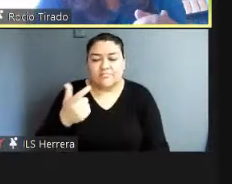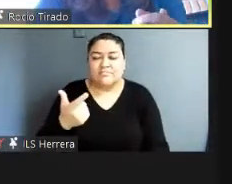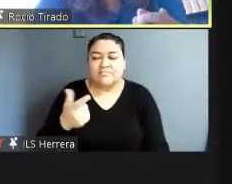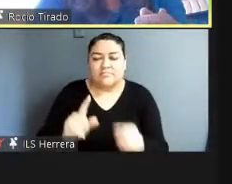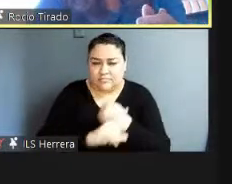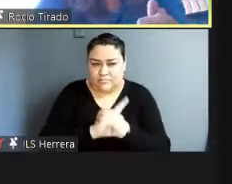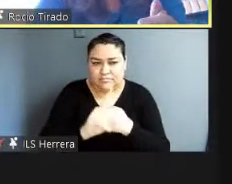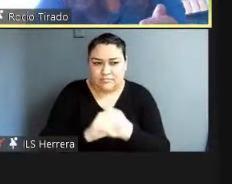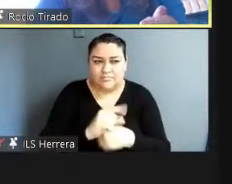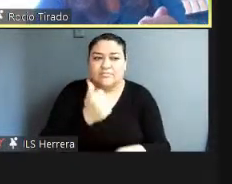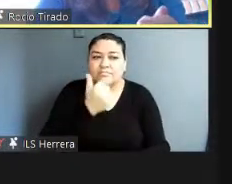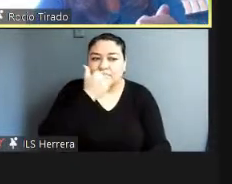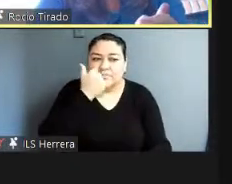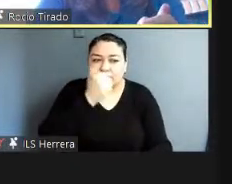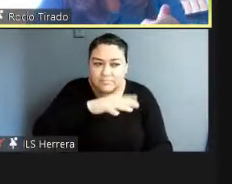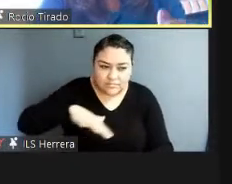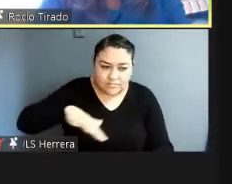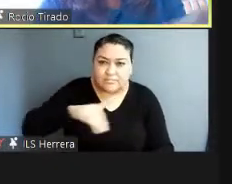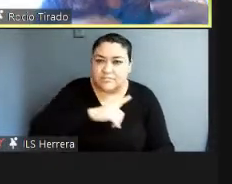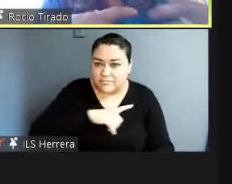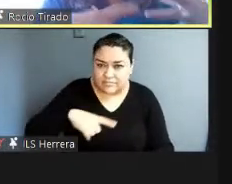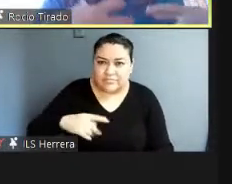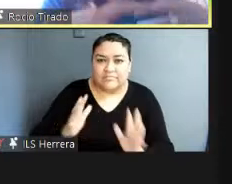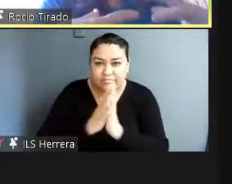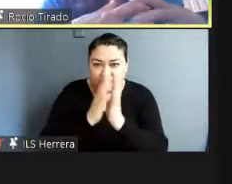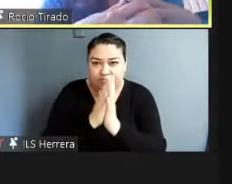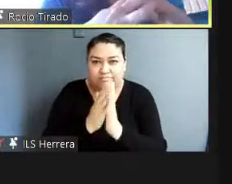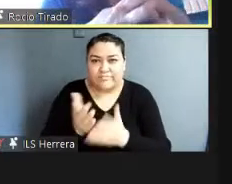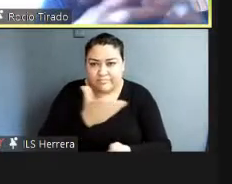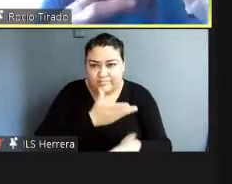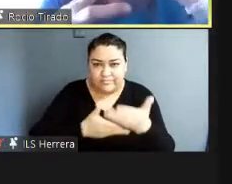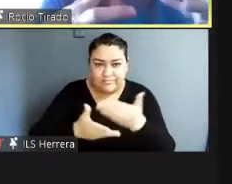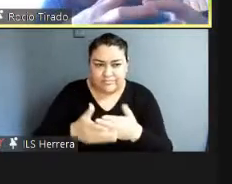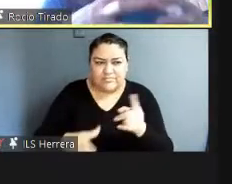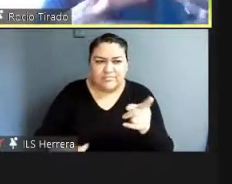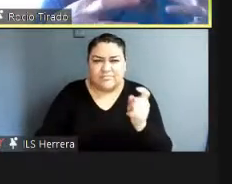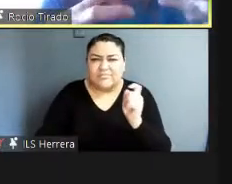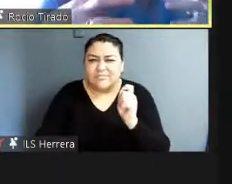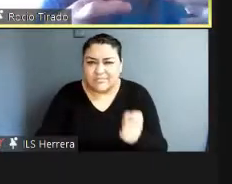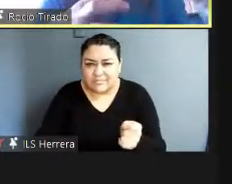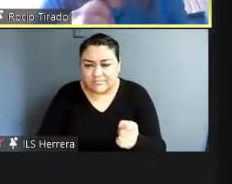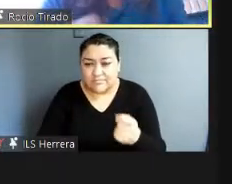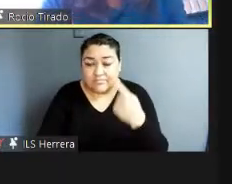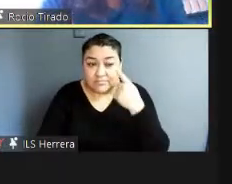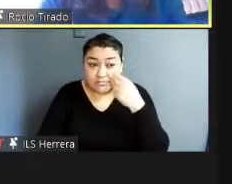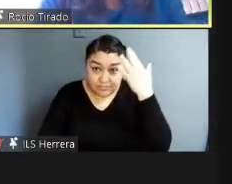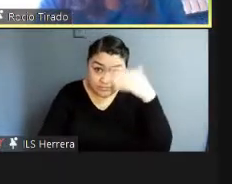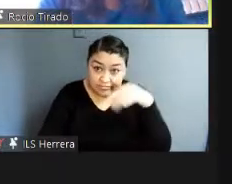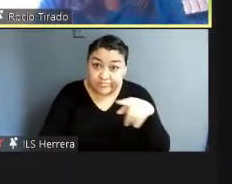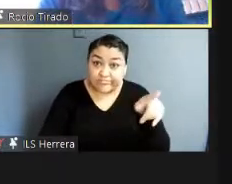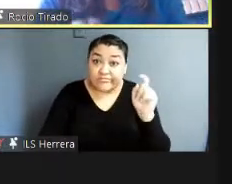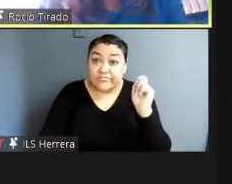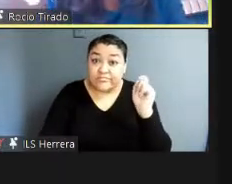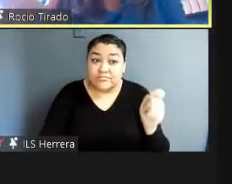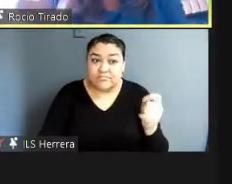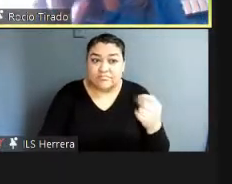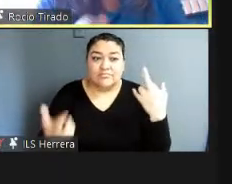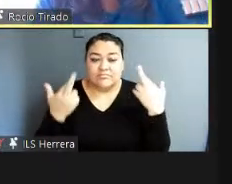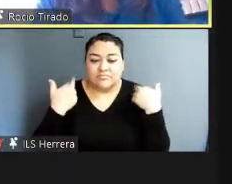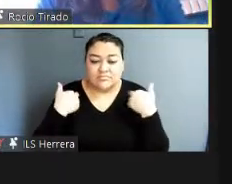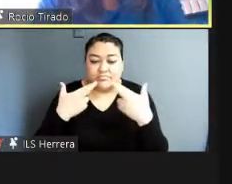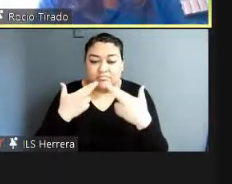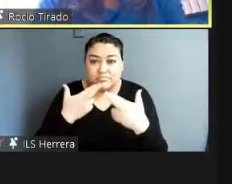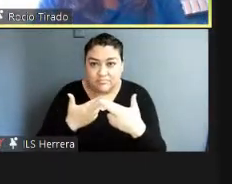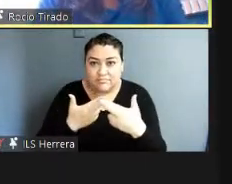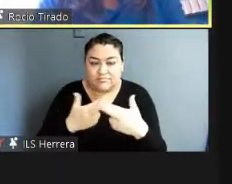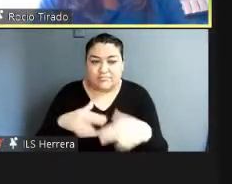active participation of teachers and students in competency-based training. This is a relevant challenge because it involves the